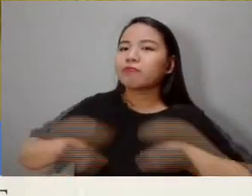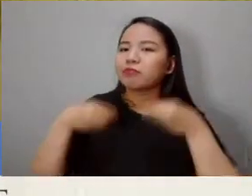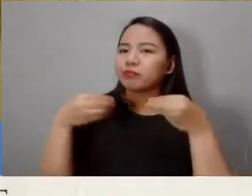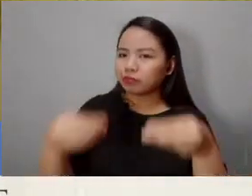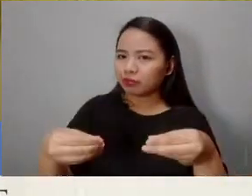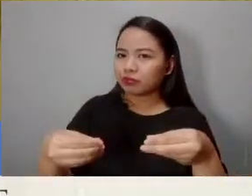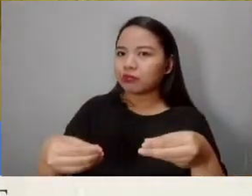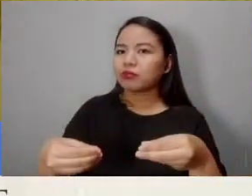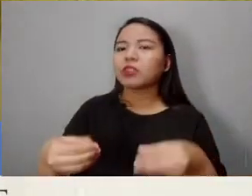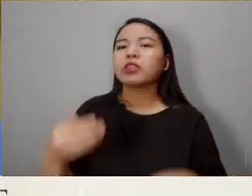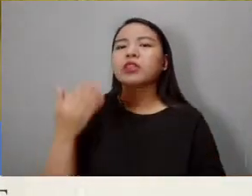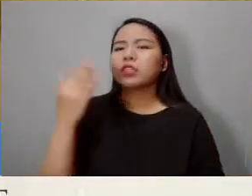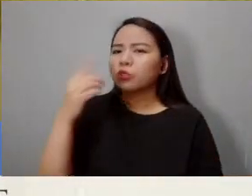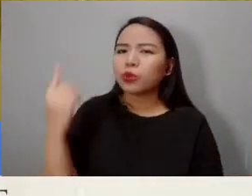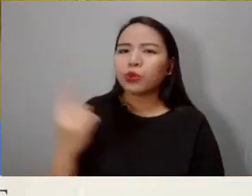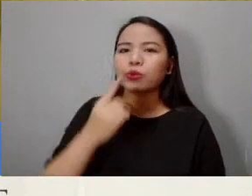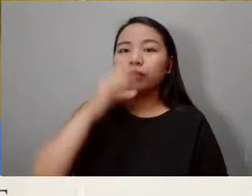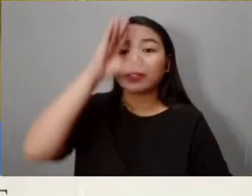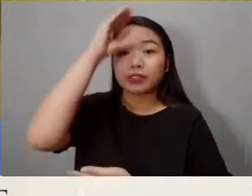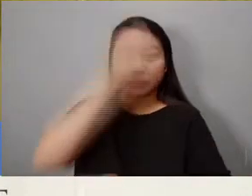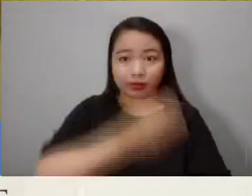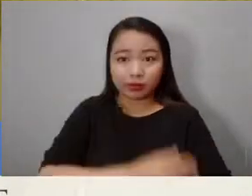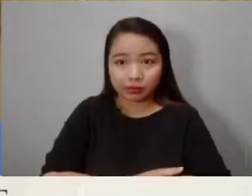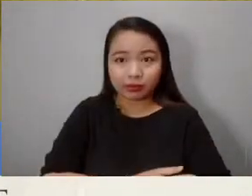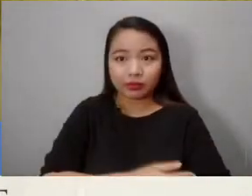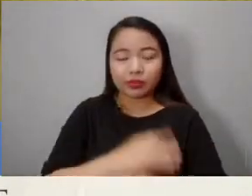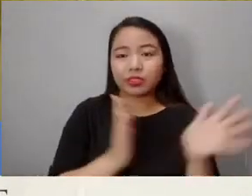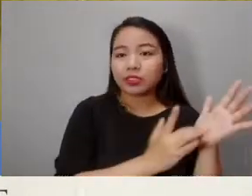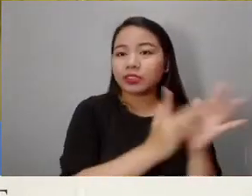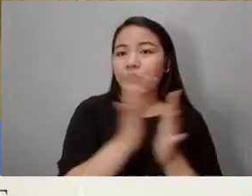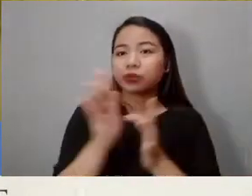only begotten Son, Jesus.